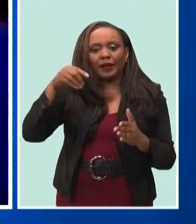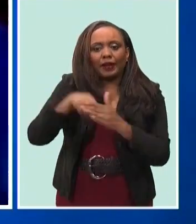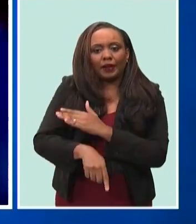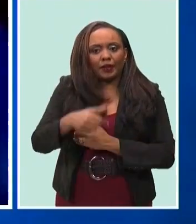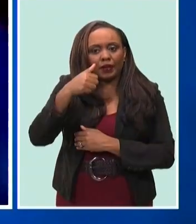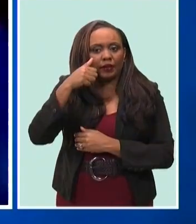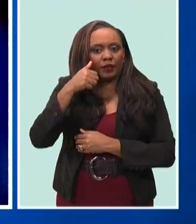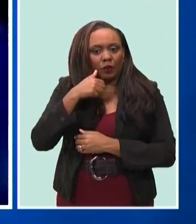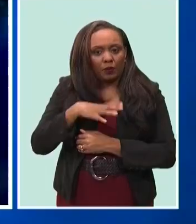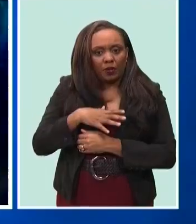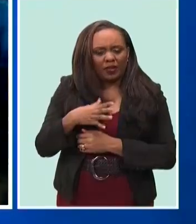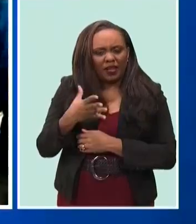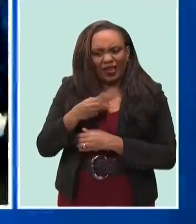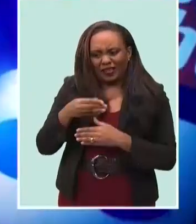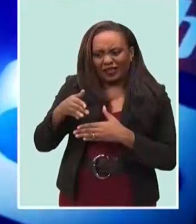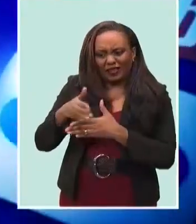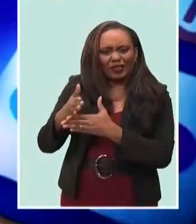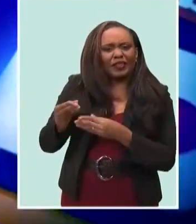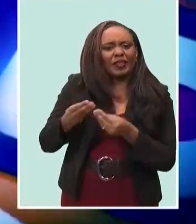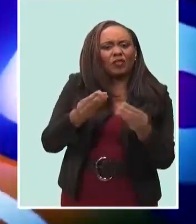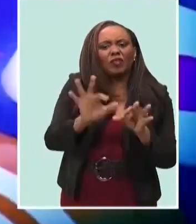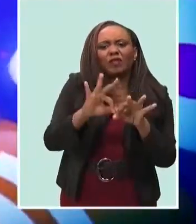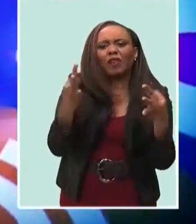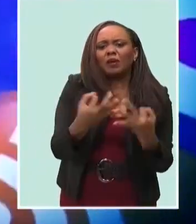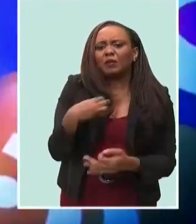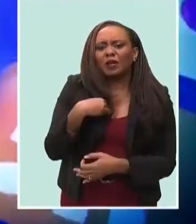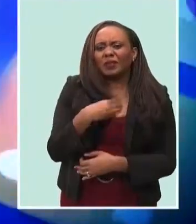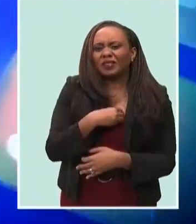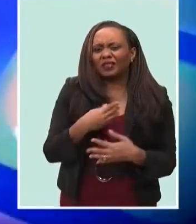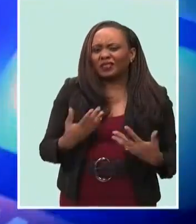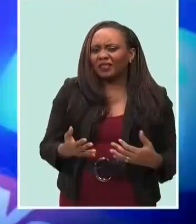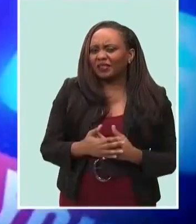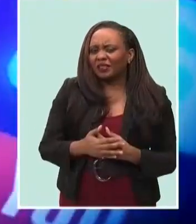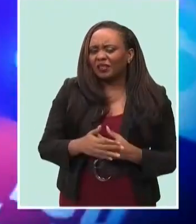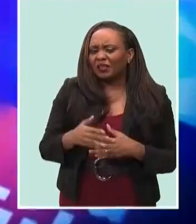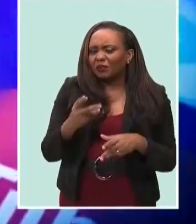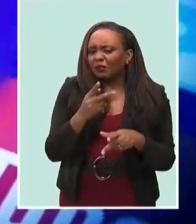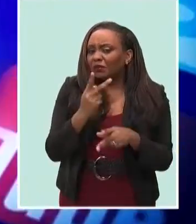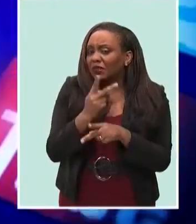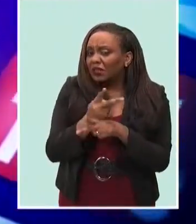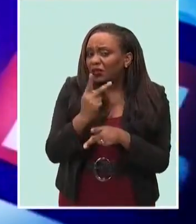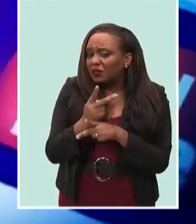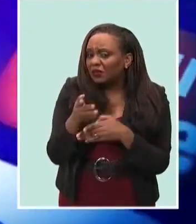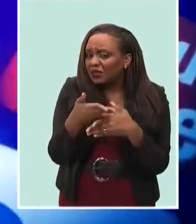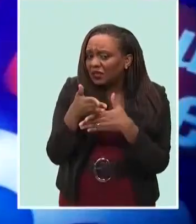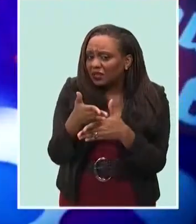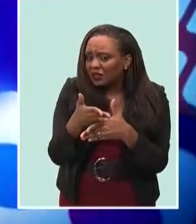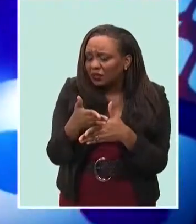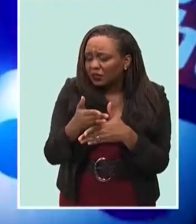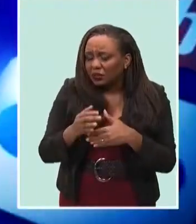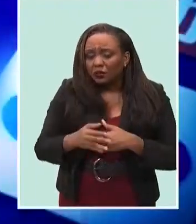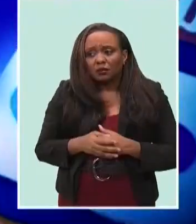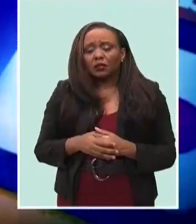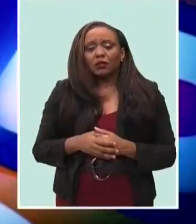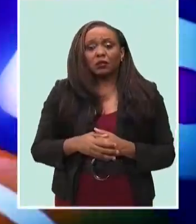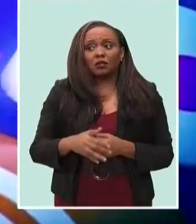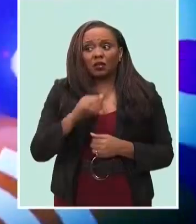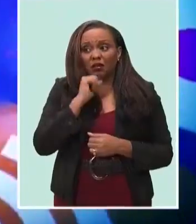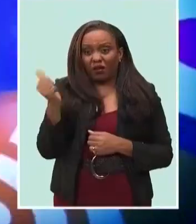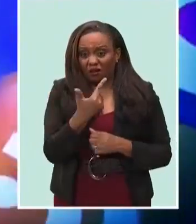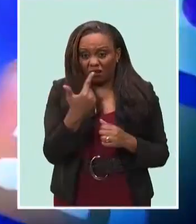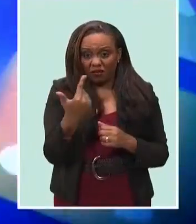family members of the victims. Be careful what you share. Social media isn't all bad though. You can use it to